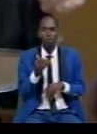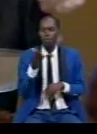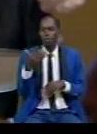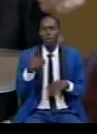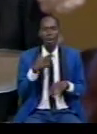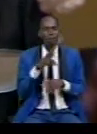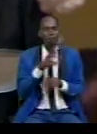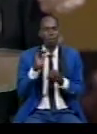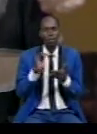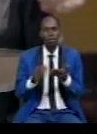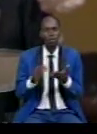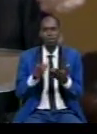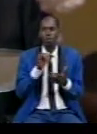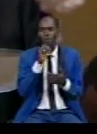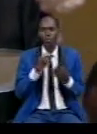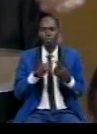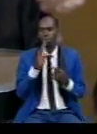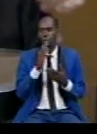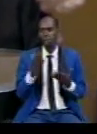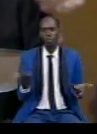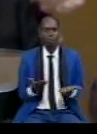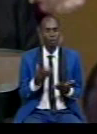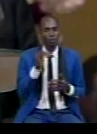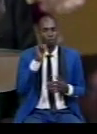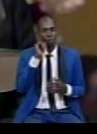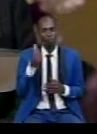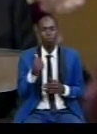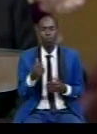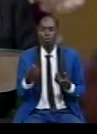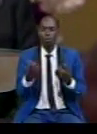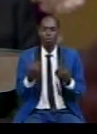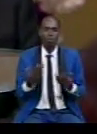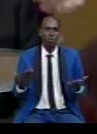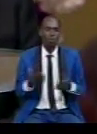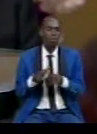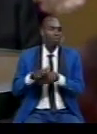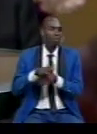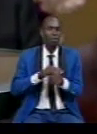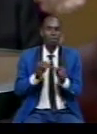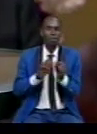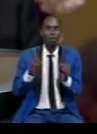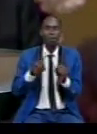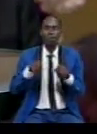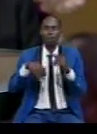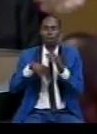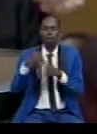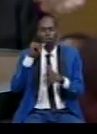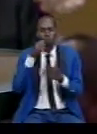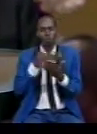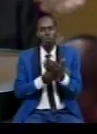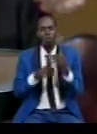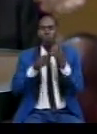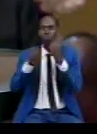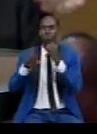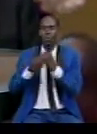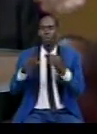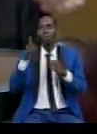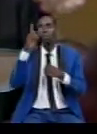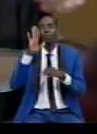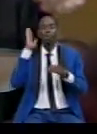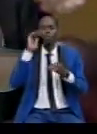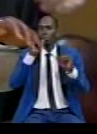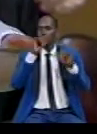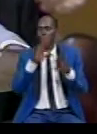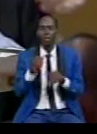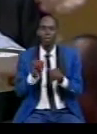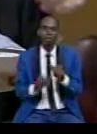we shall not be here. Fill up the entire hall. Let's go out there, publicize the program, and the Lord will bless every